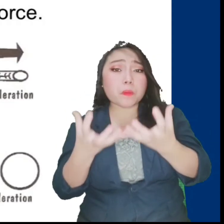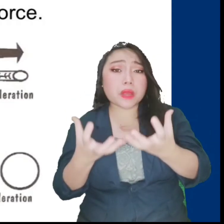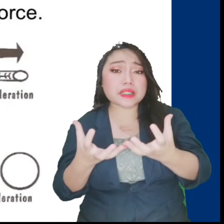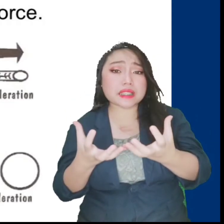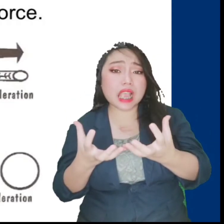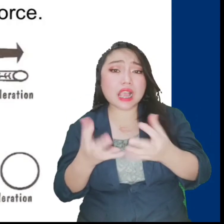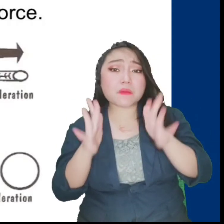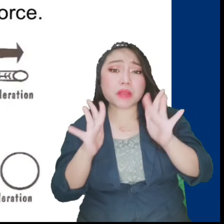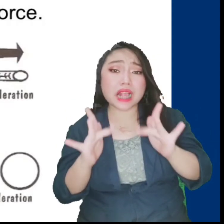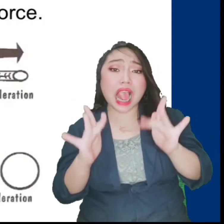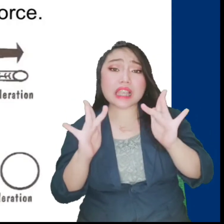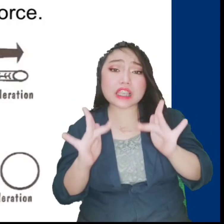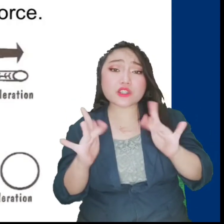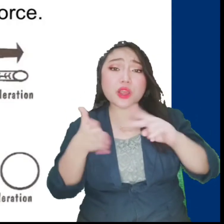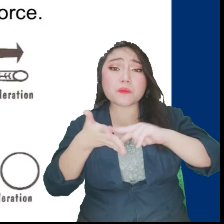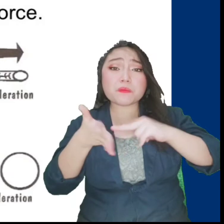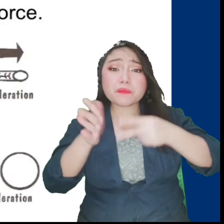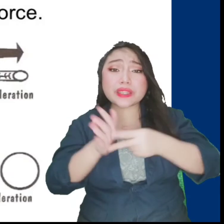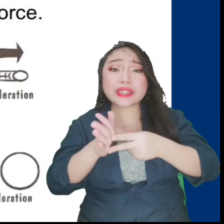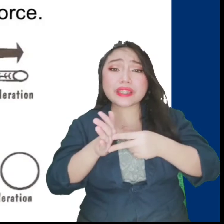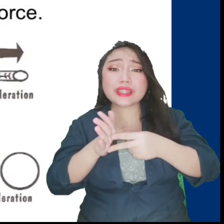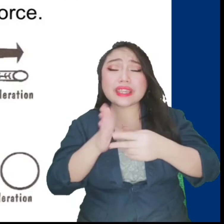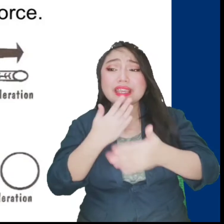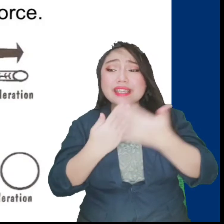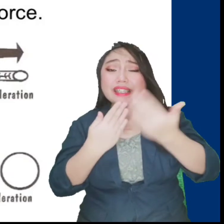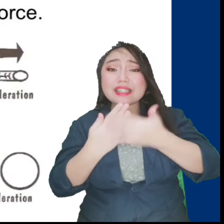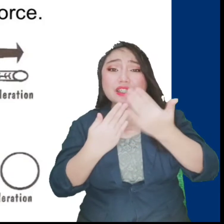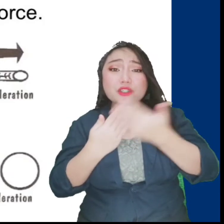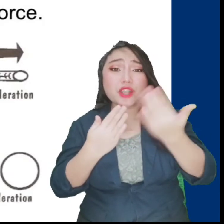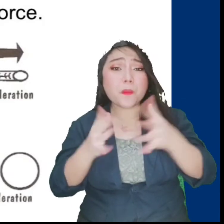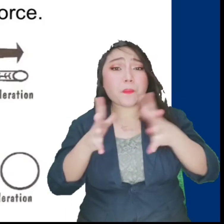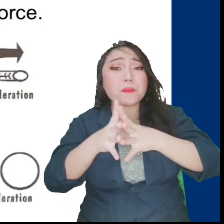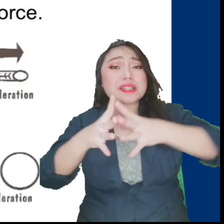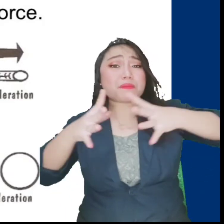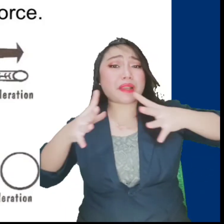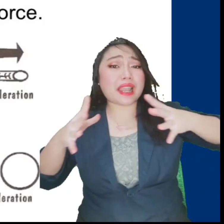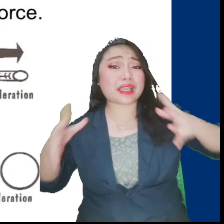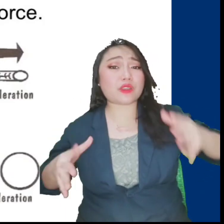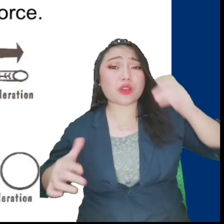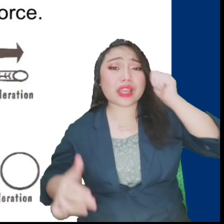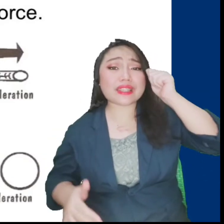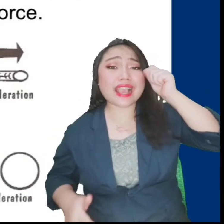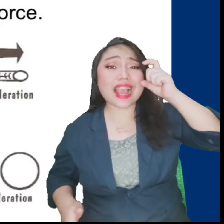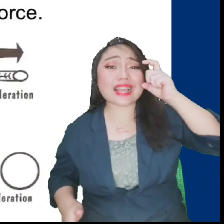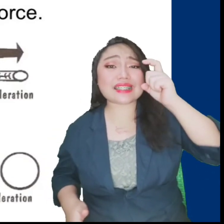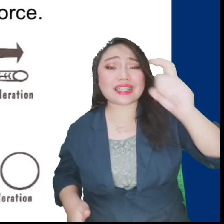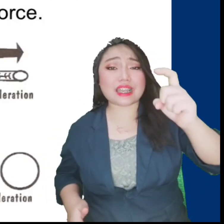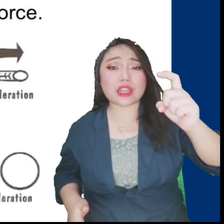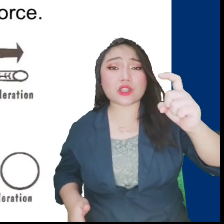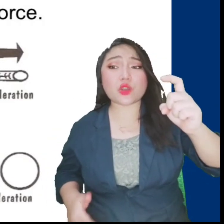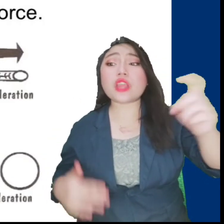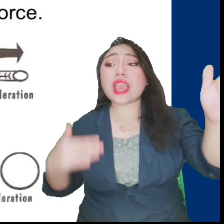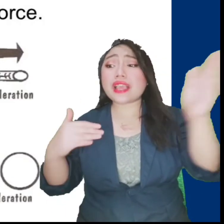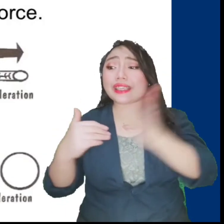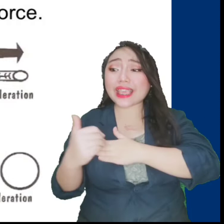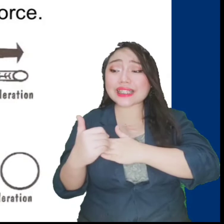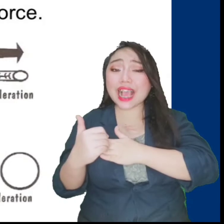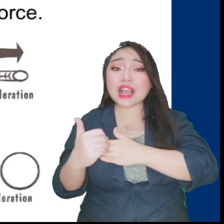the smaller ball, which has a lighter mass, of course, will be easier to